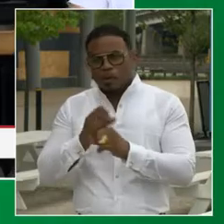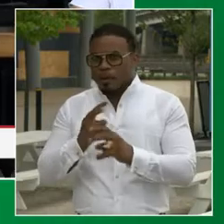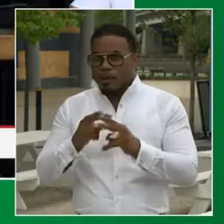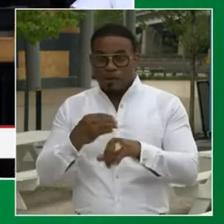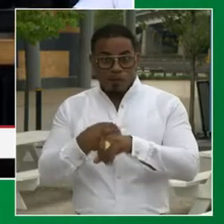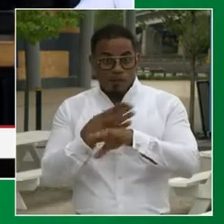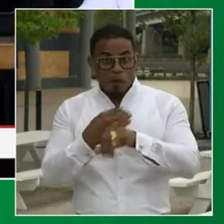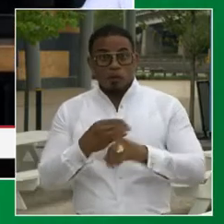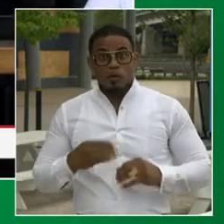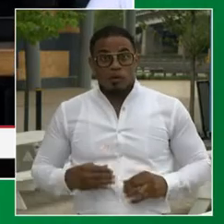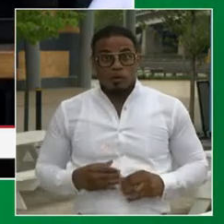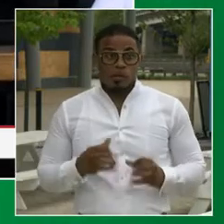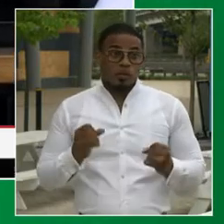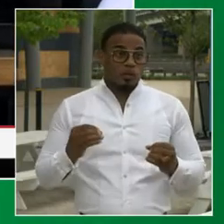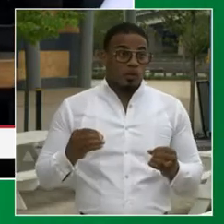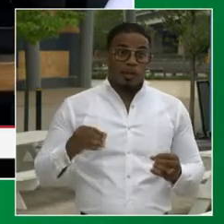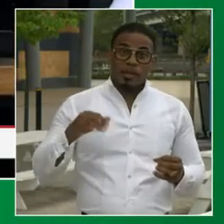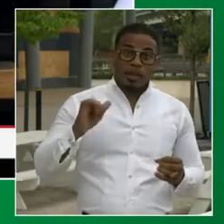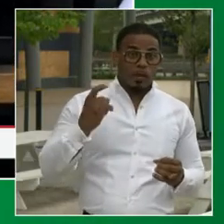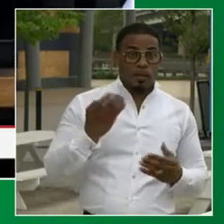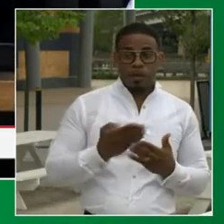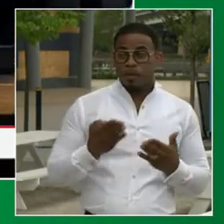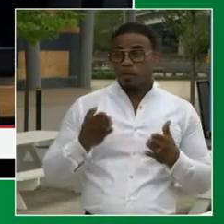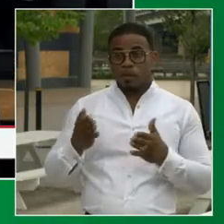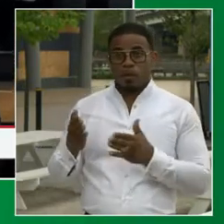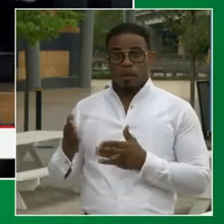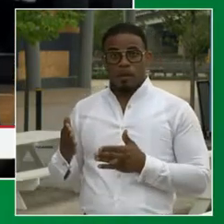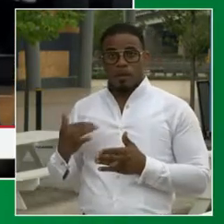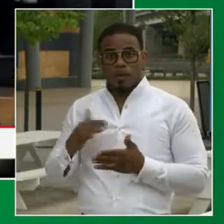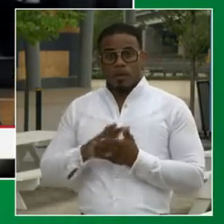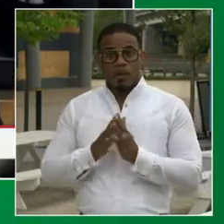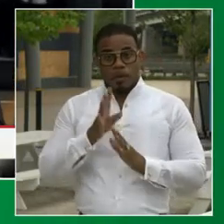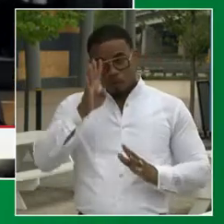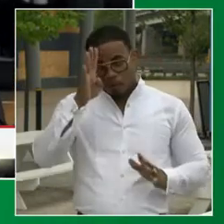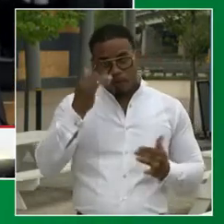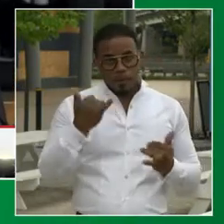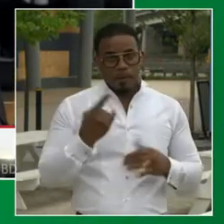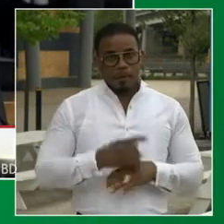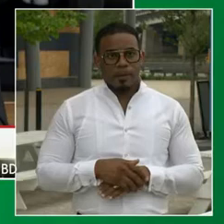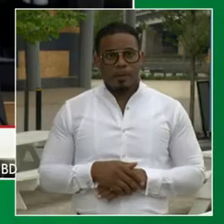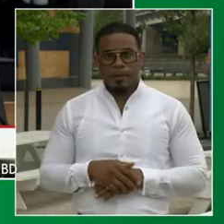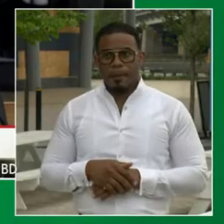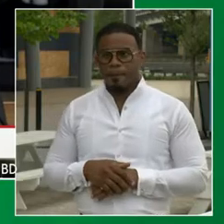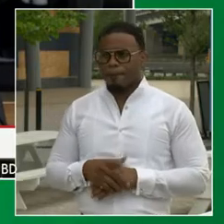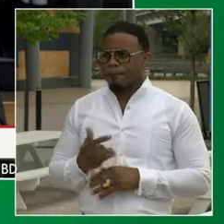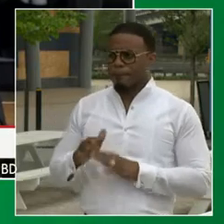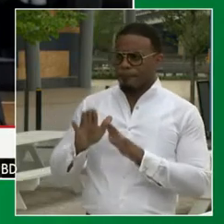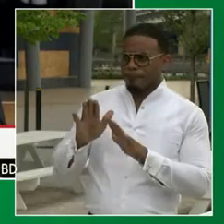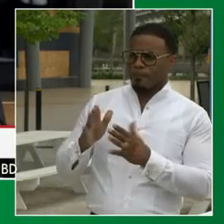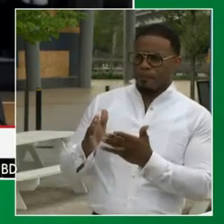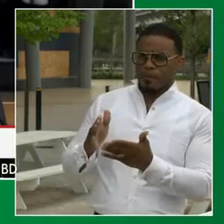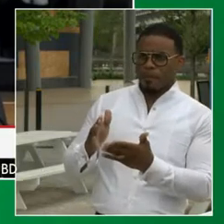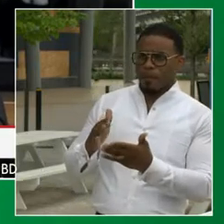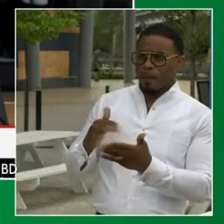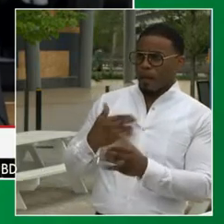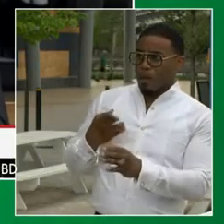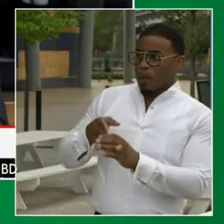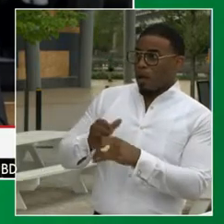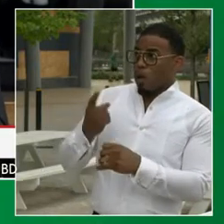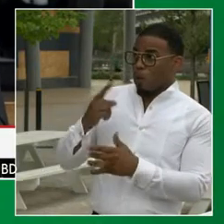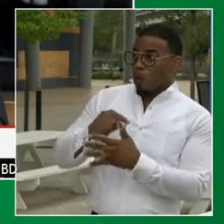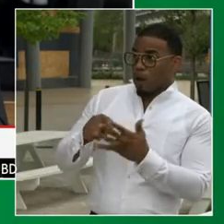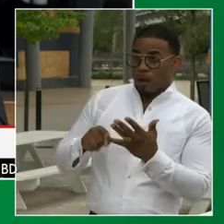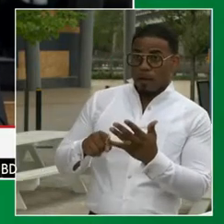virtual. So that's one of the ways, actually, we're becoming creative nowadays. And what was great, I participated in